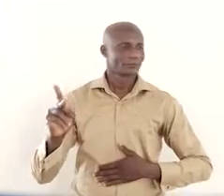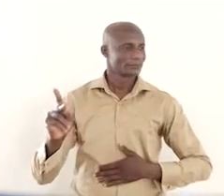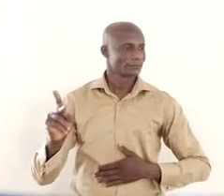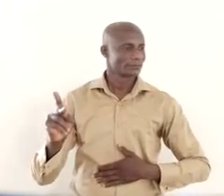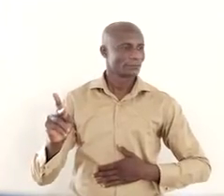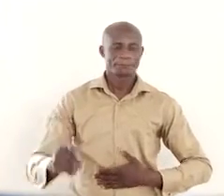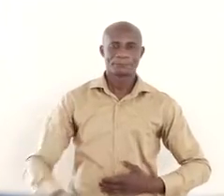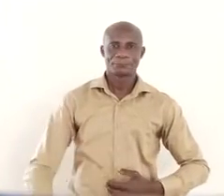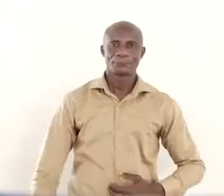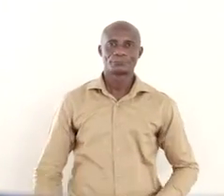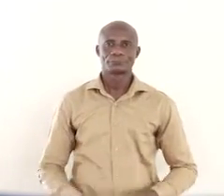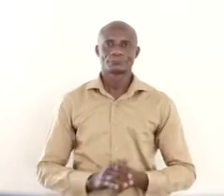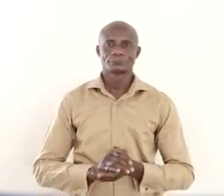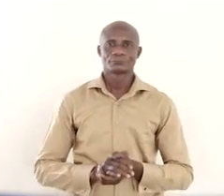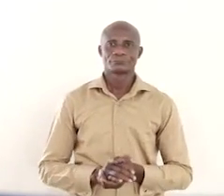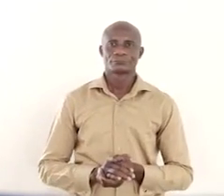Okay, Helen now.